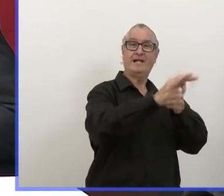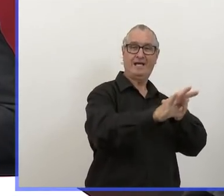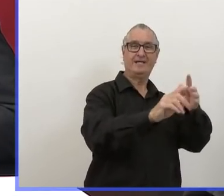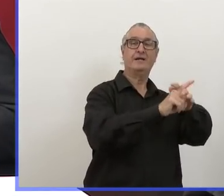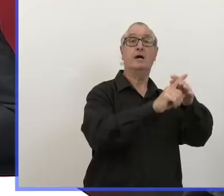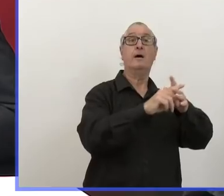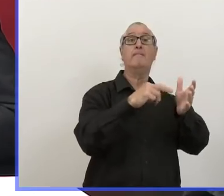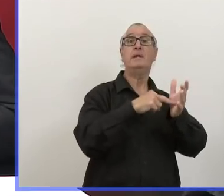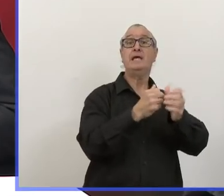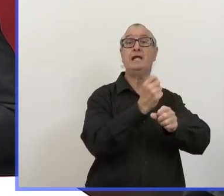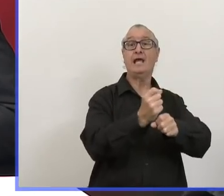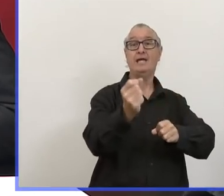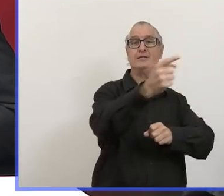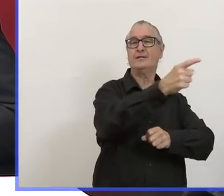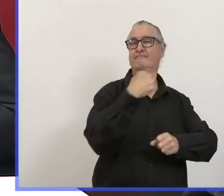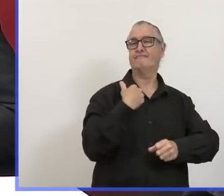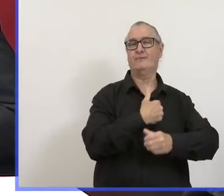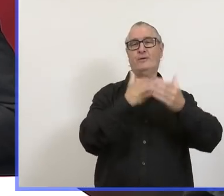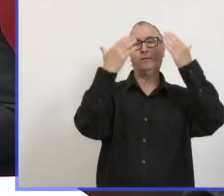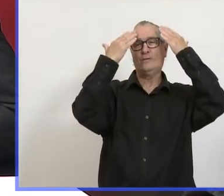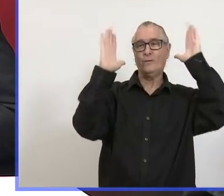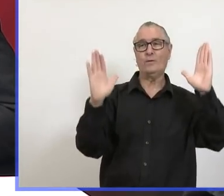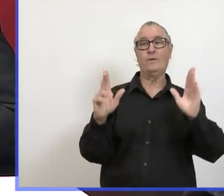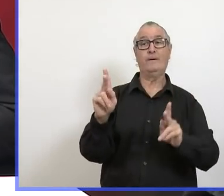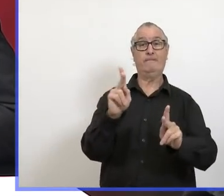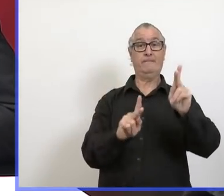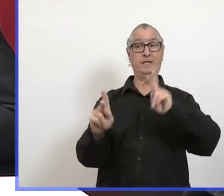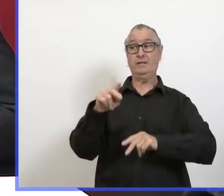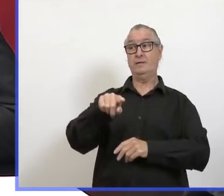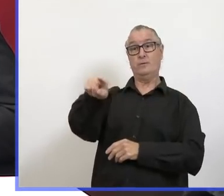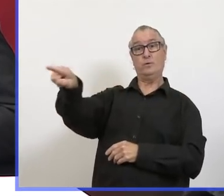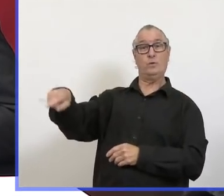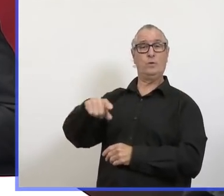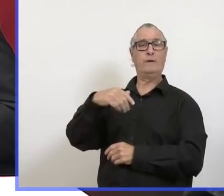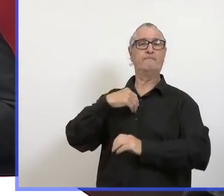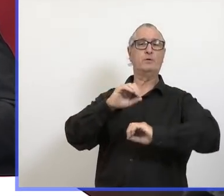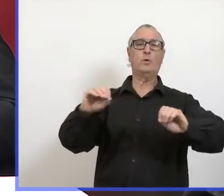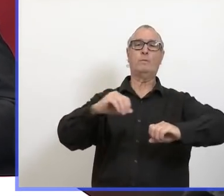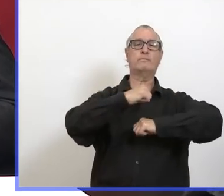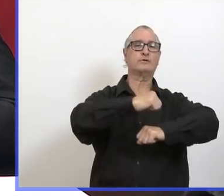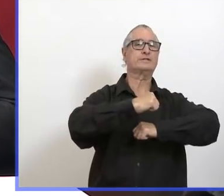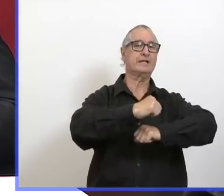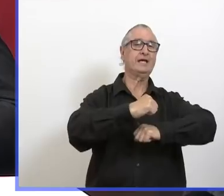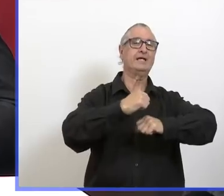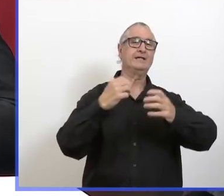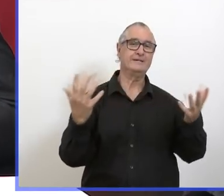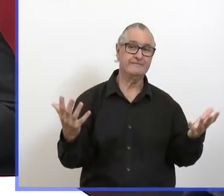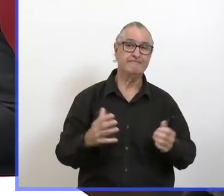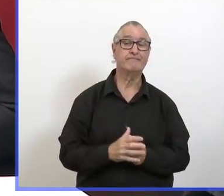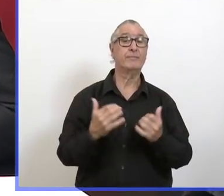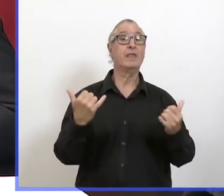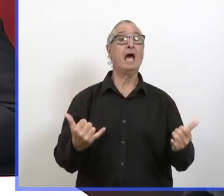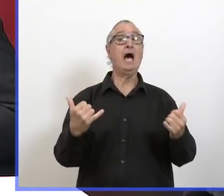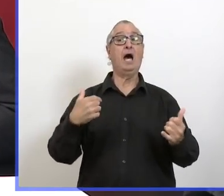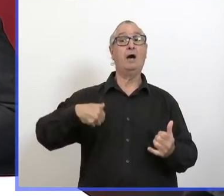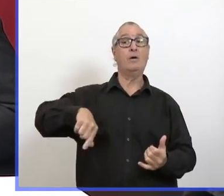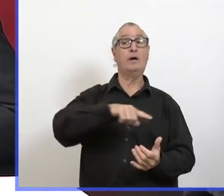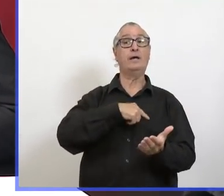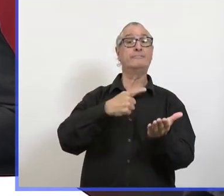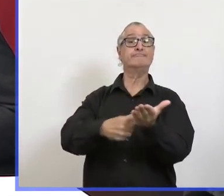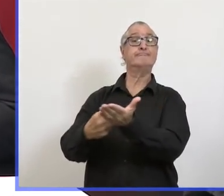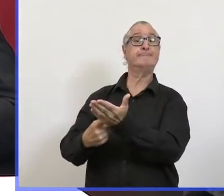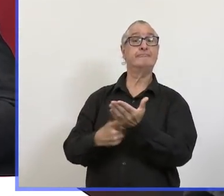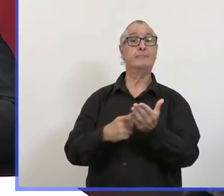And when we look at what could happen in the fall with the fourth wave, which is what people are predicting, those other respiratory illnesses will factor into